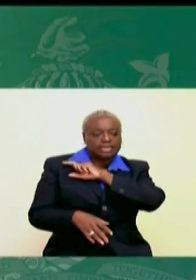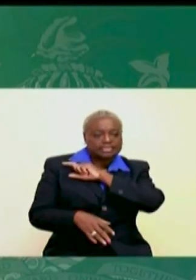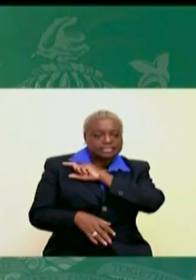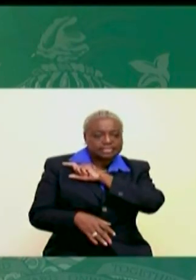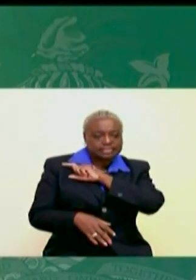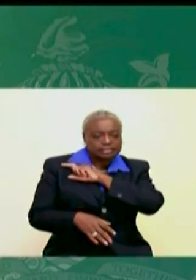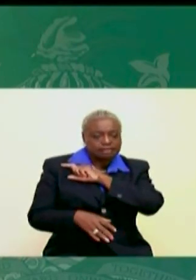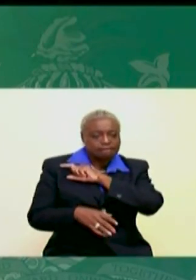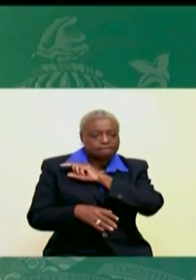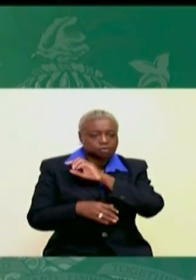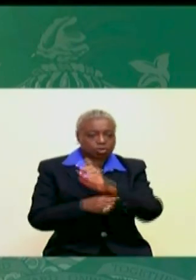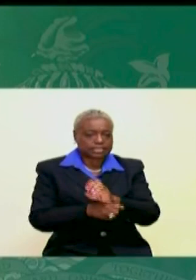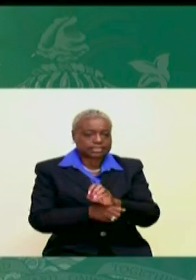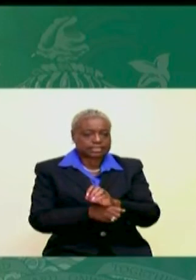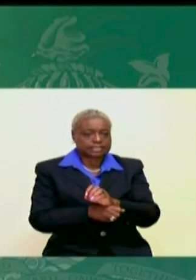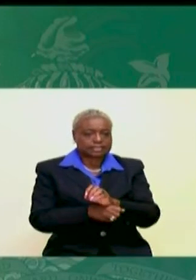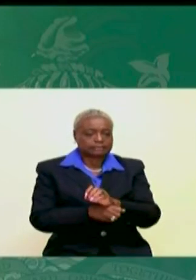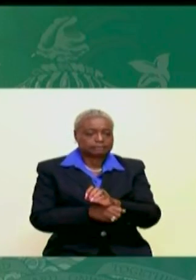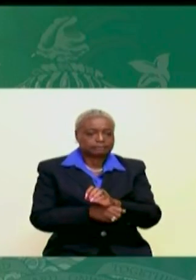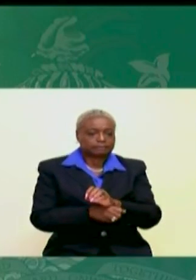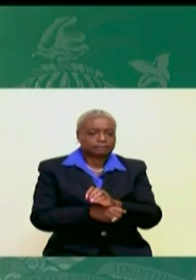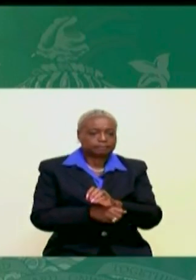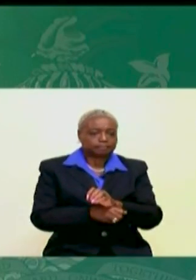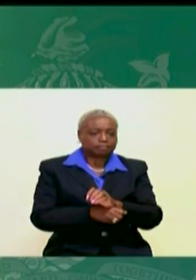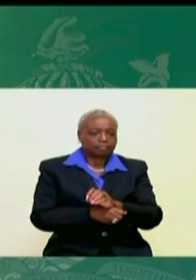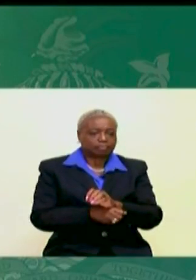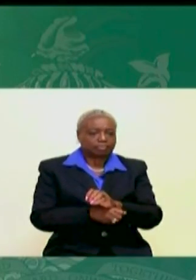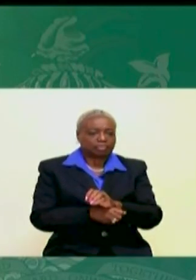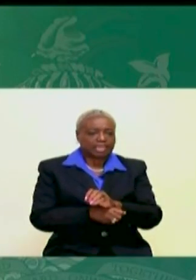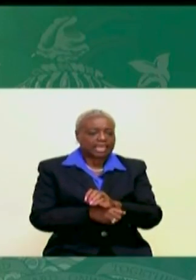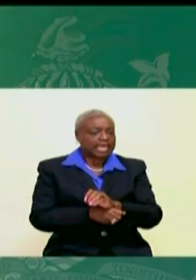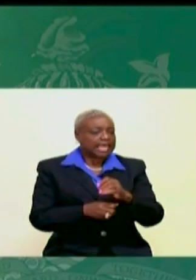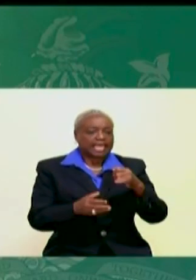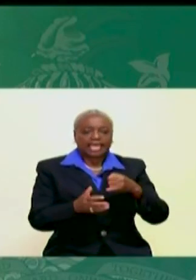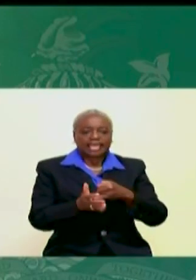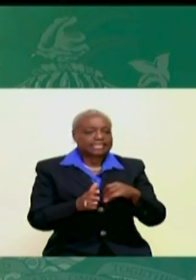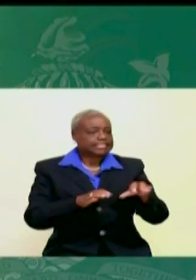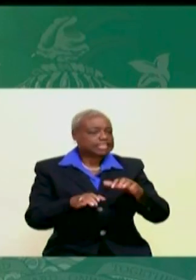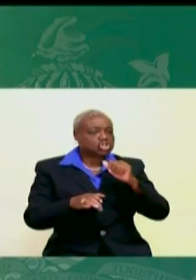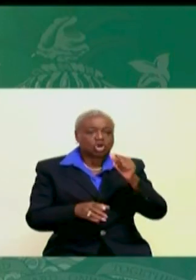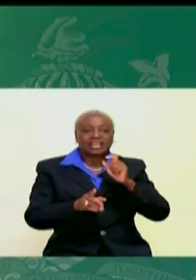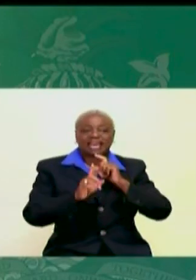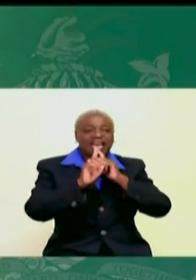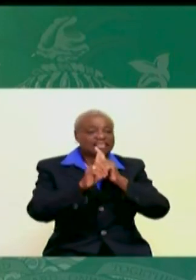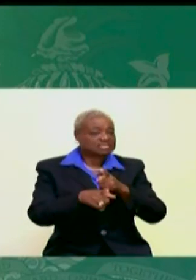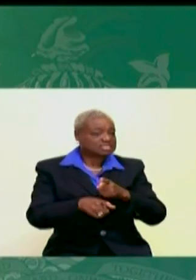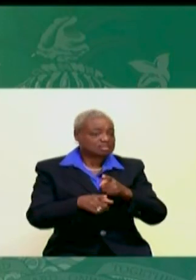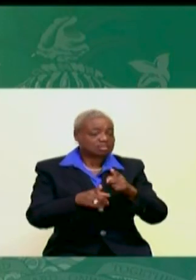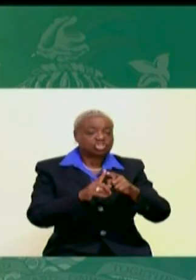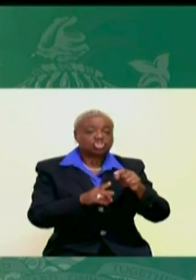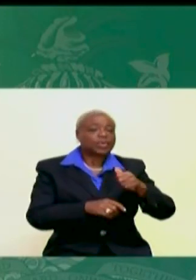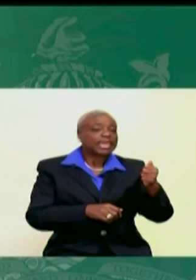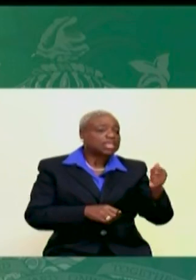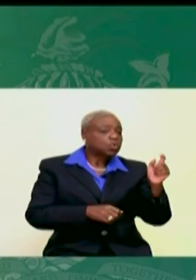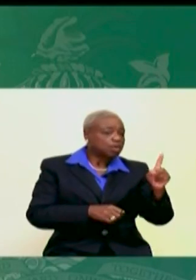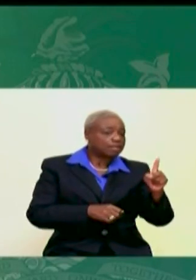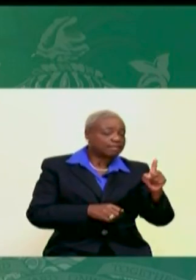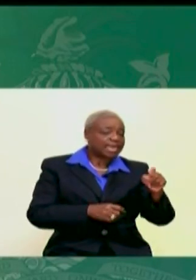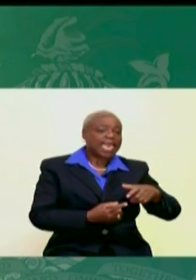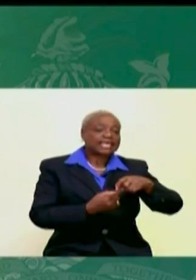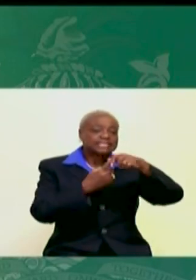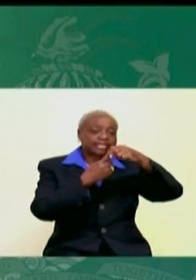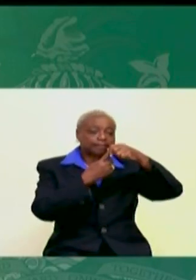Police Force. It was a supernumerary police force that did not answer to anyone except the authorities in Freeport.